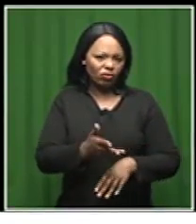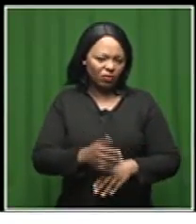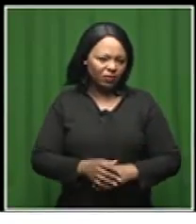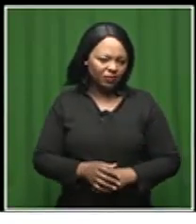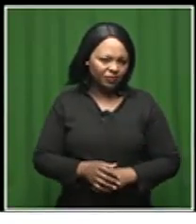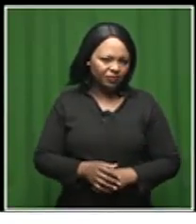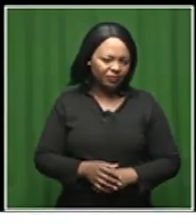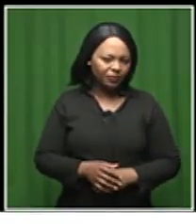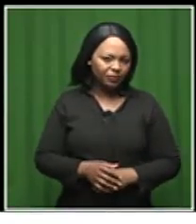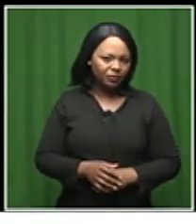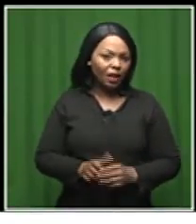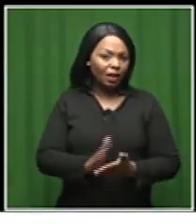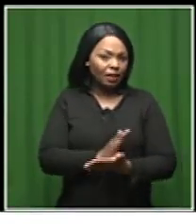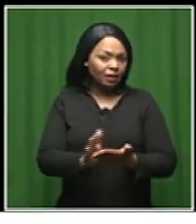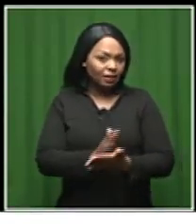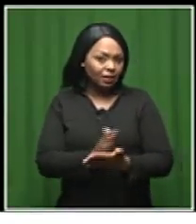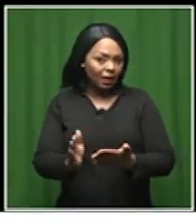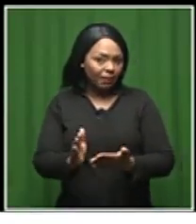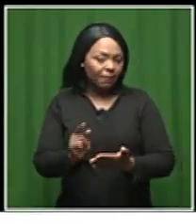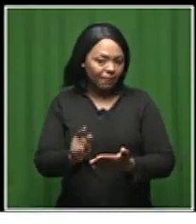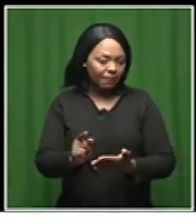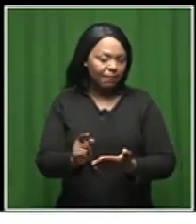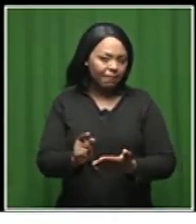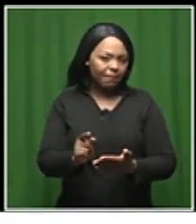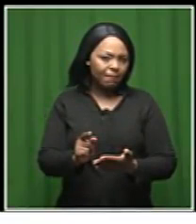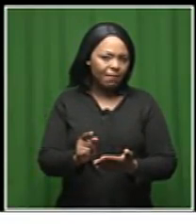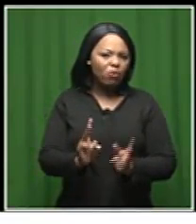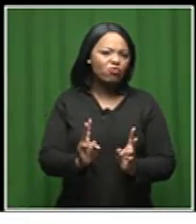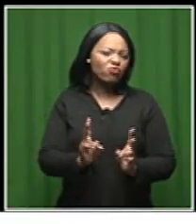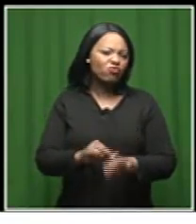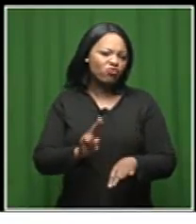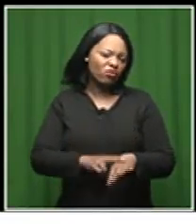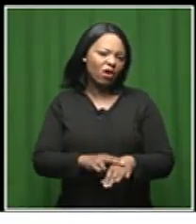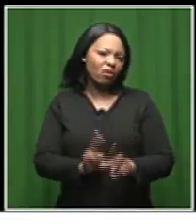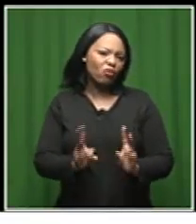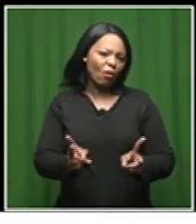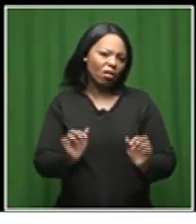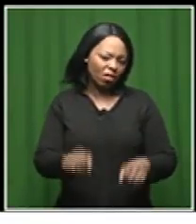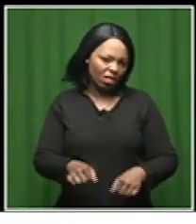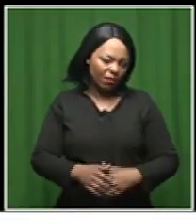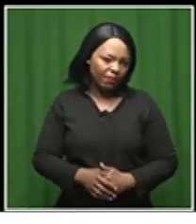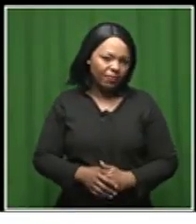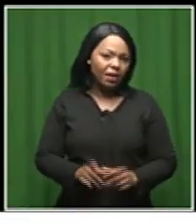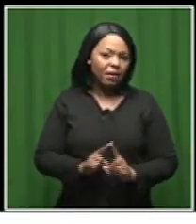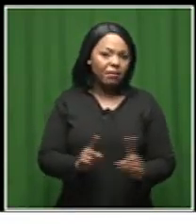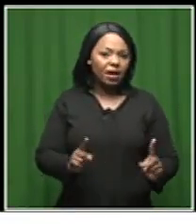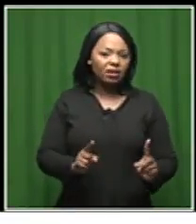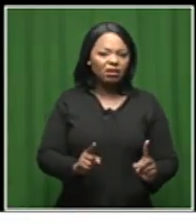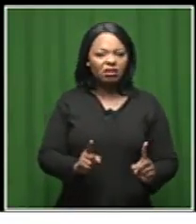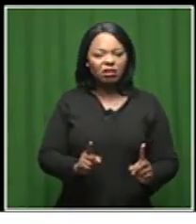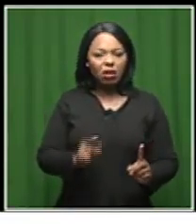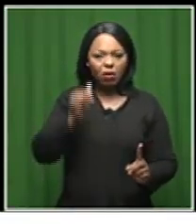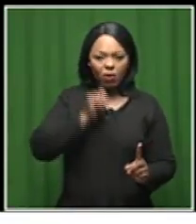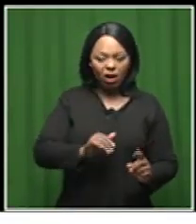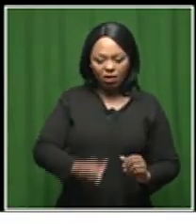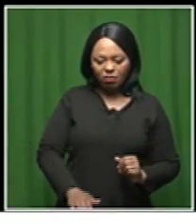and in some of them, it's actually acquired in utero, but developed afterwards once a